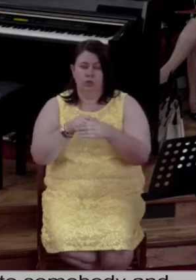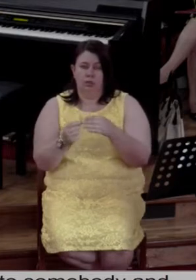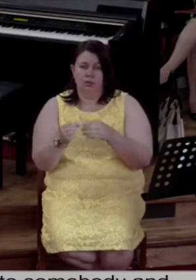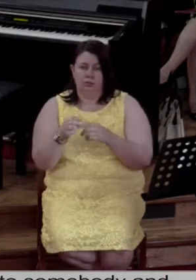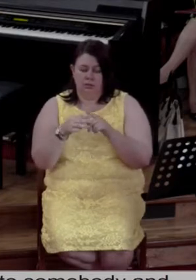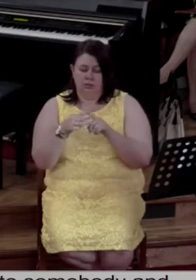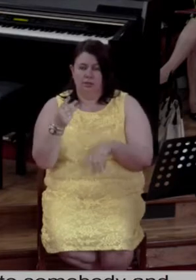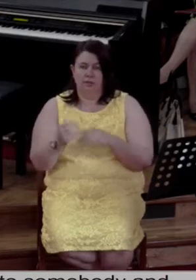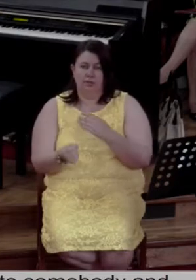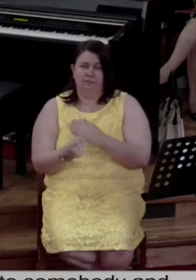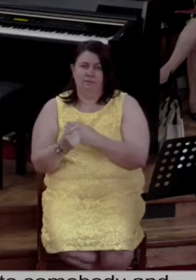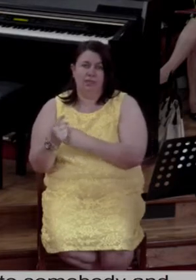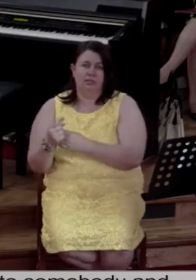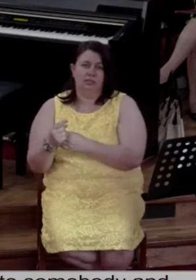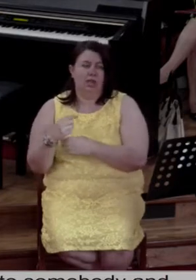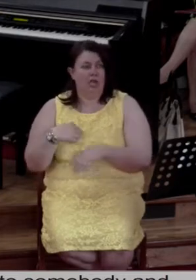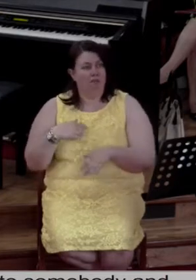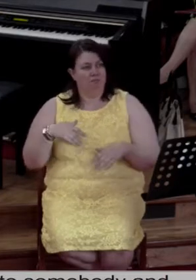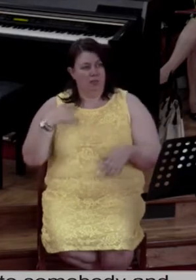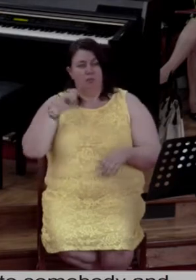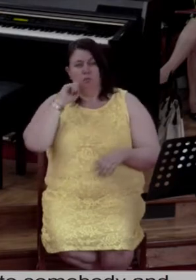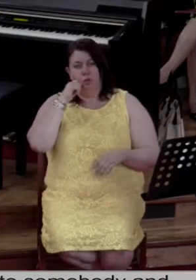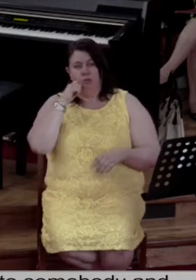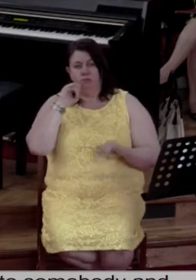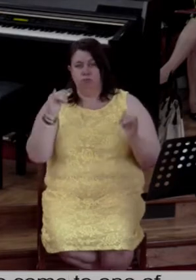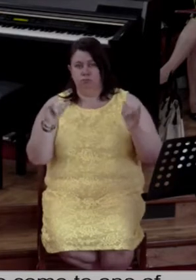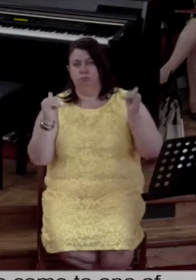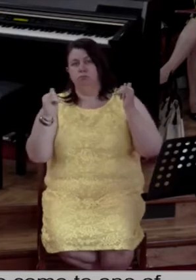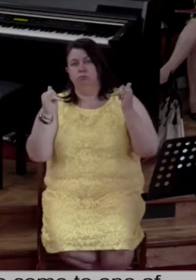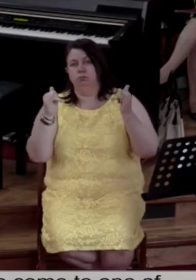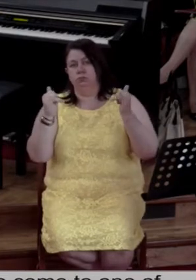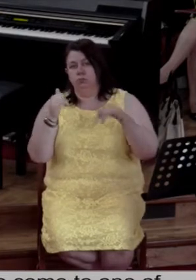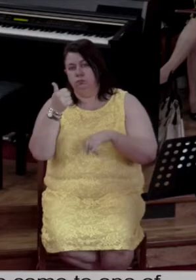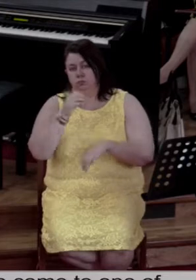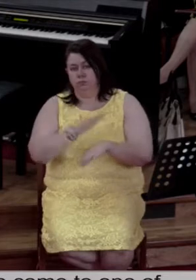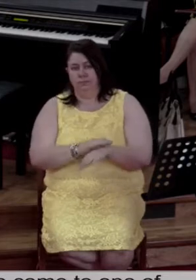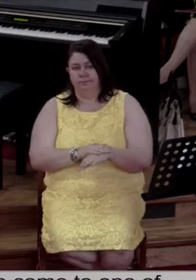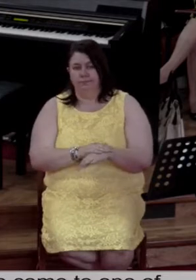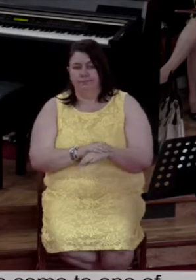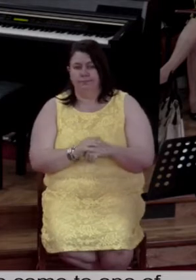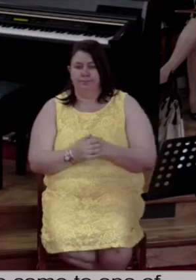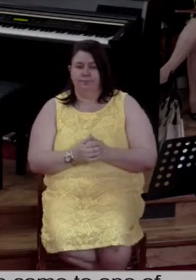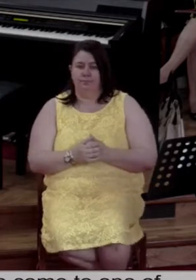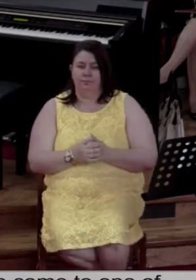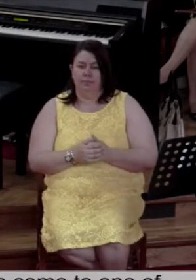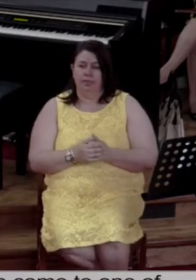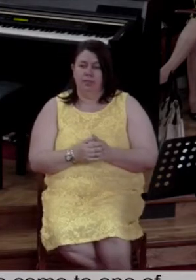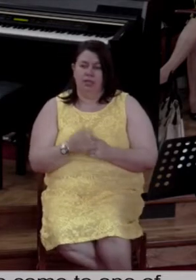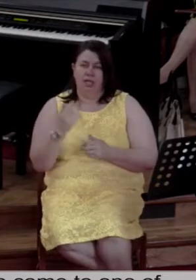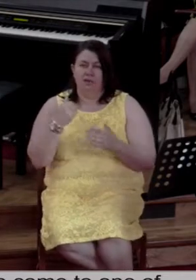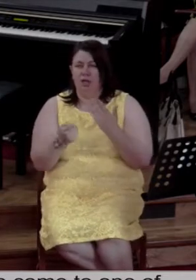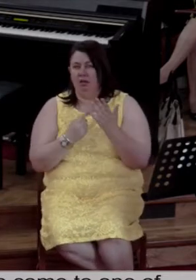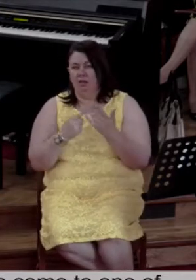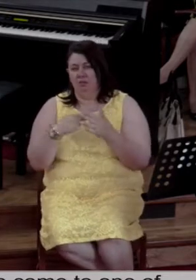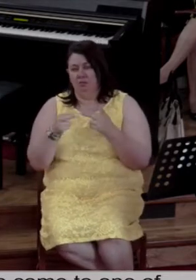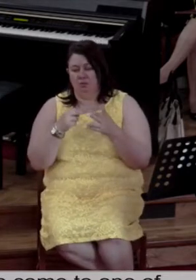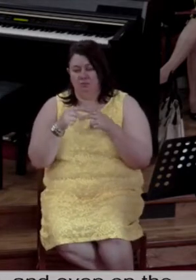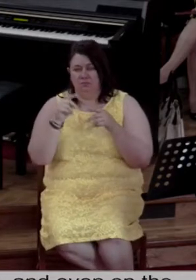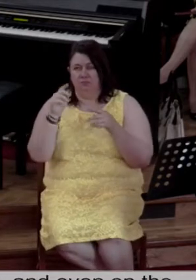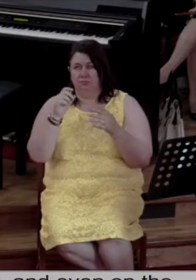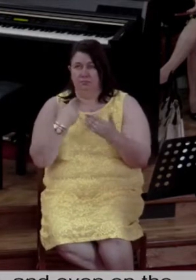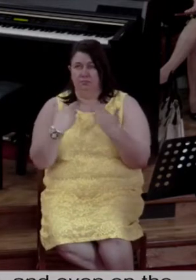think they'll be great. I think there'll be much to celebrate and enjoy. Right, and the rest of the news items are on the sheet and have been